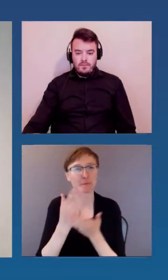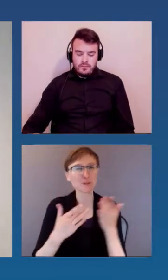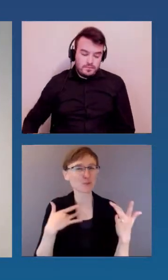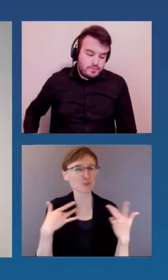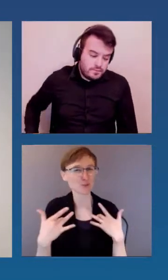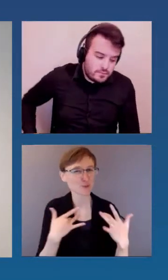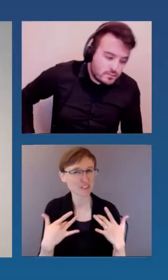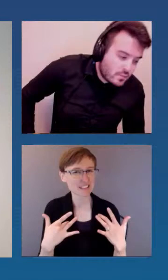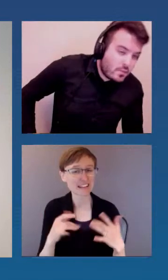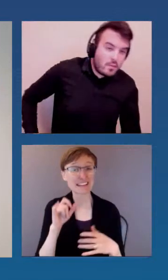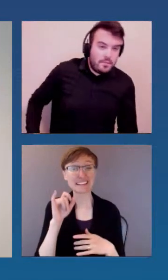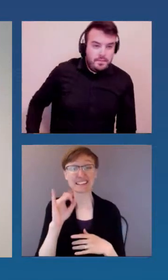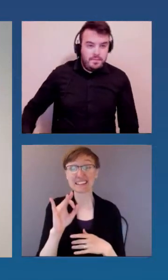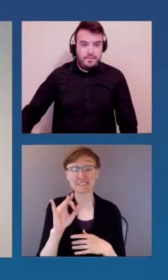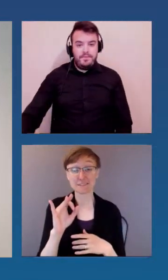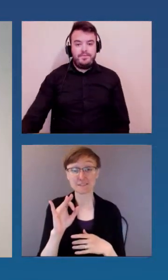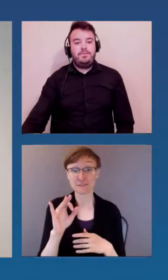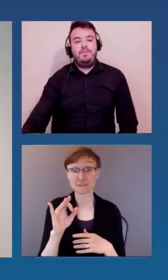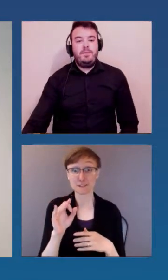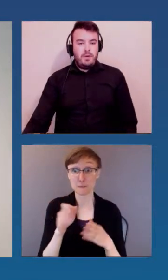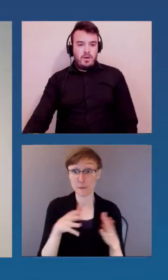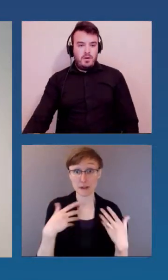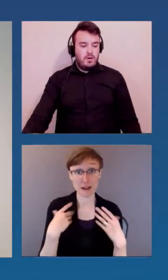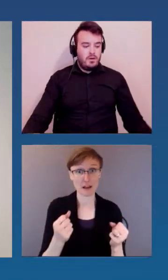be related to COVID, that's checked out.